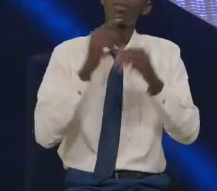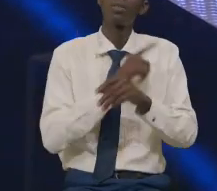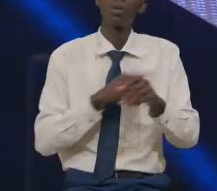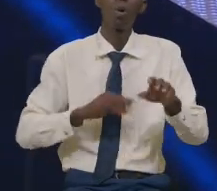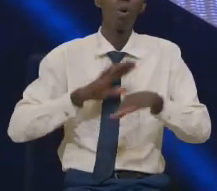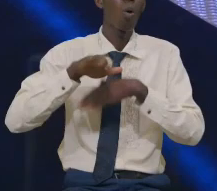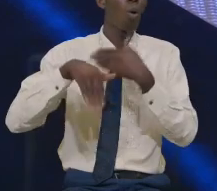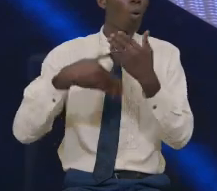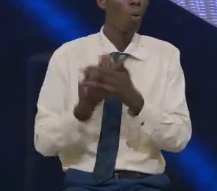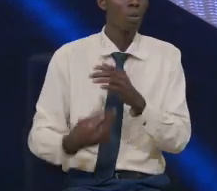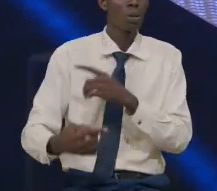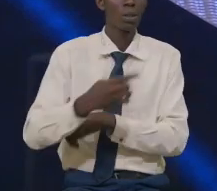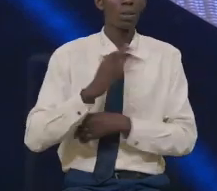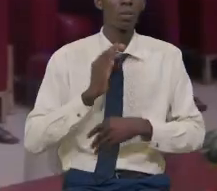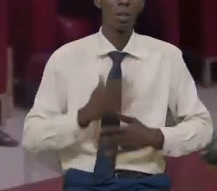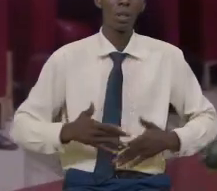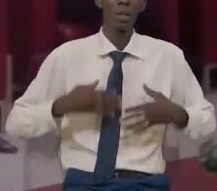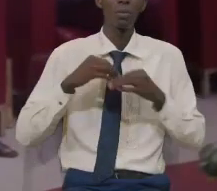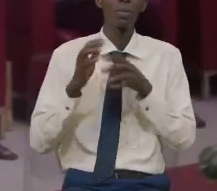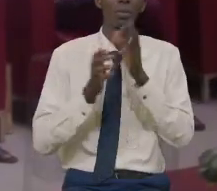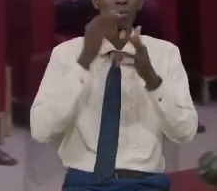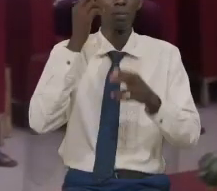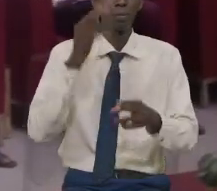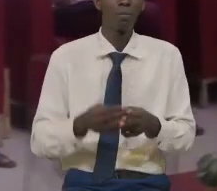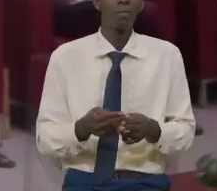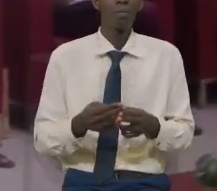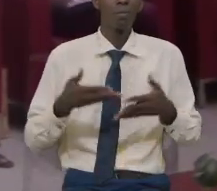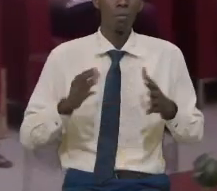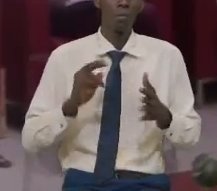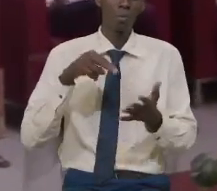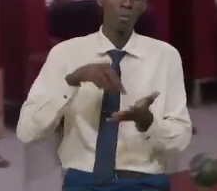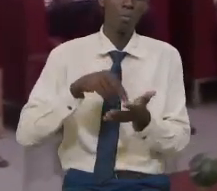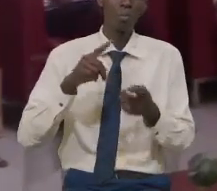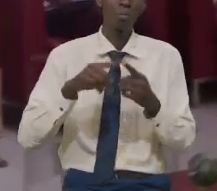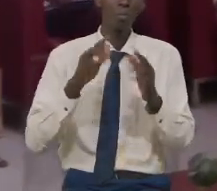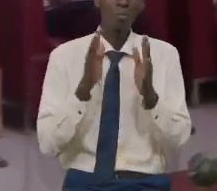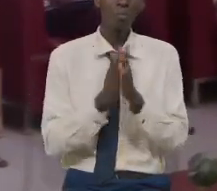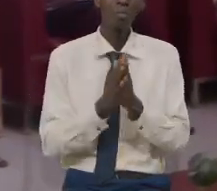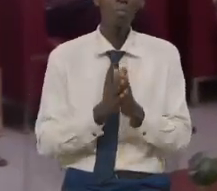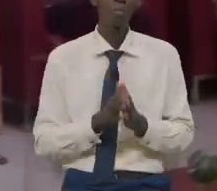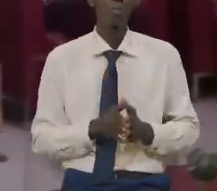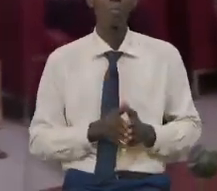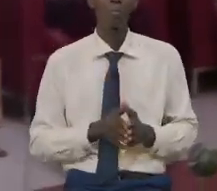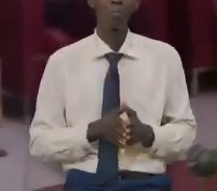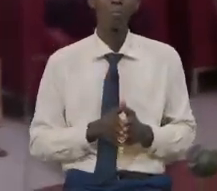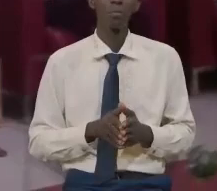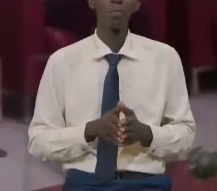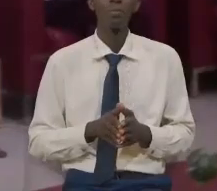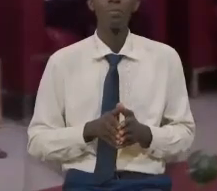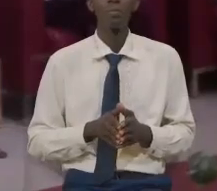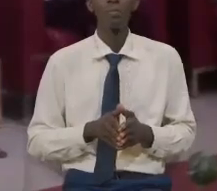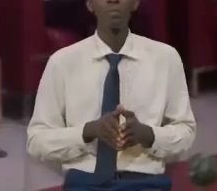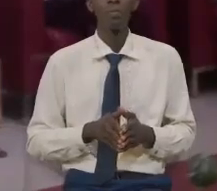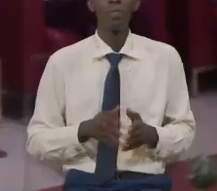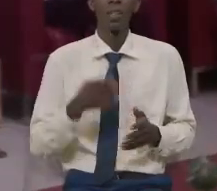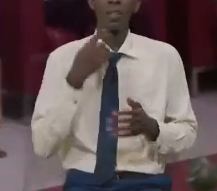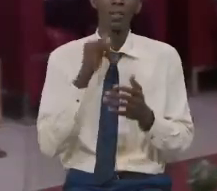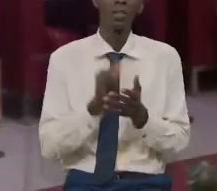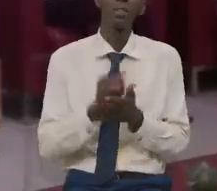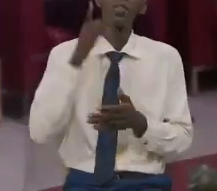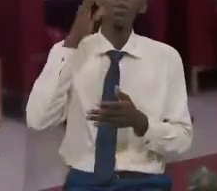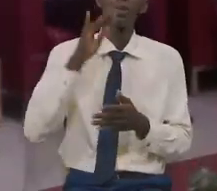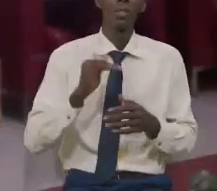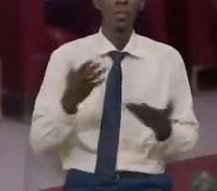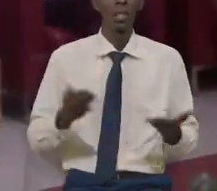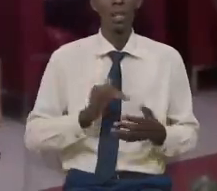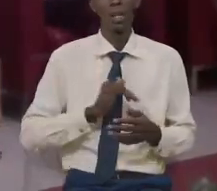days of our lives in Jesus' name. Let's rise up and talk to the Lord in prayer and say, God, here I am, here I